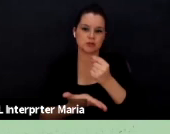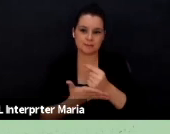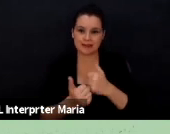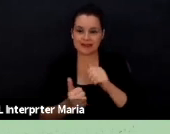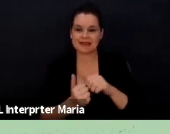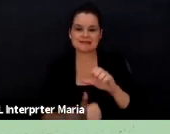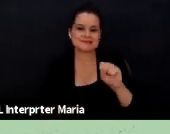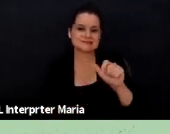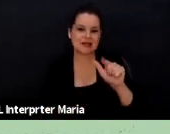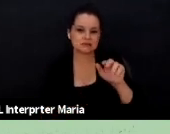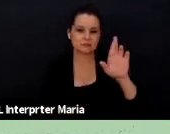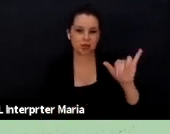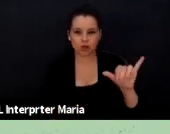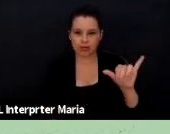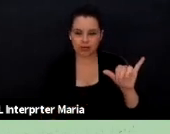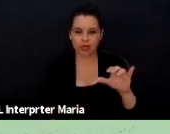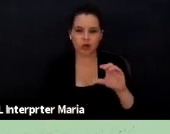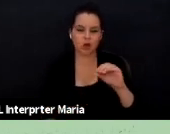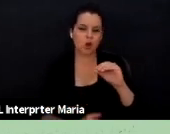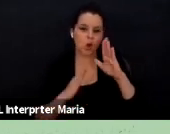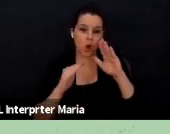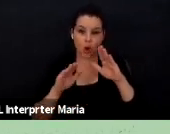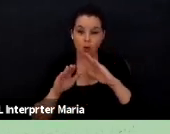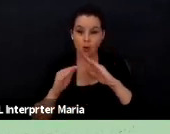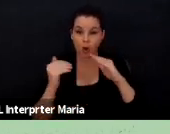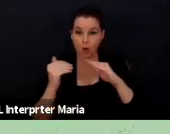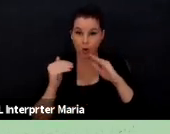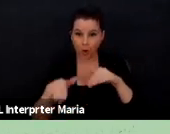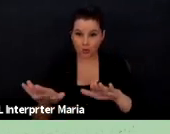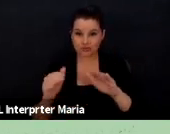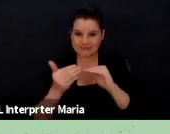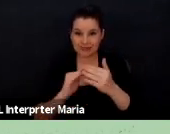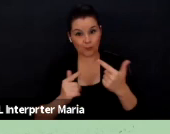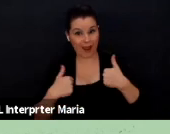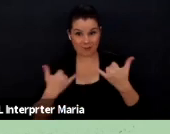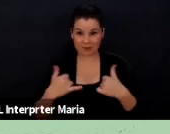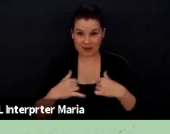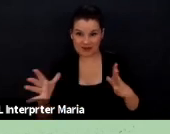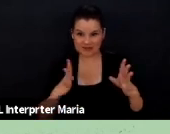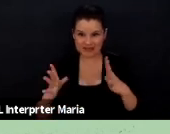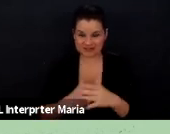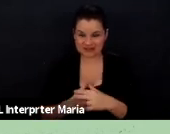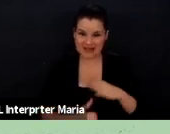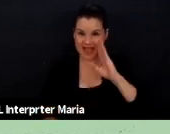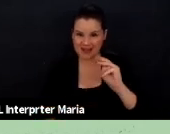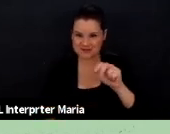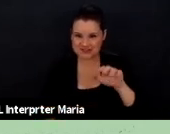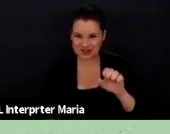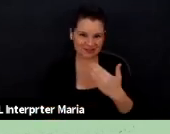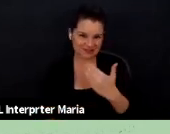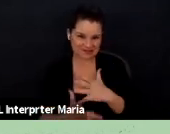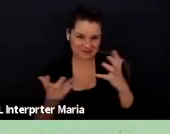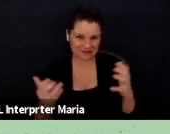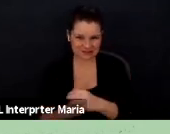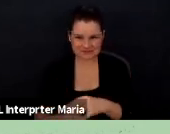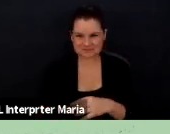Salisbury, Ocean City, where I am currently on vacation. So hi, Michelle, thank you so much.